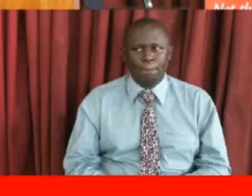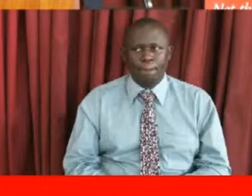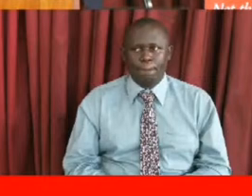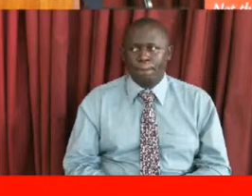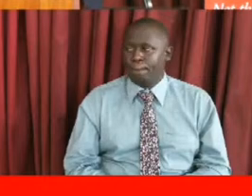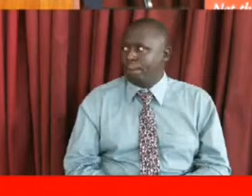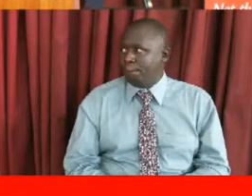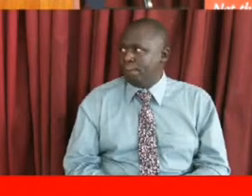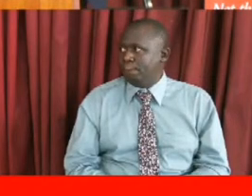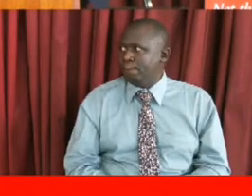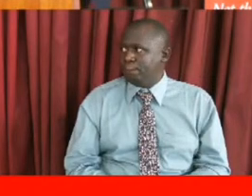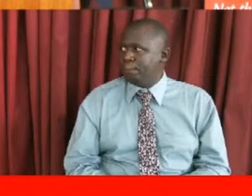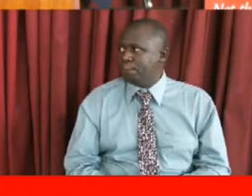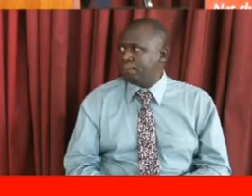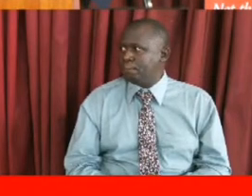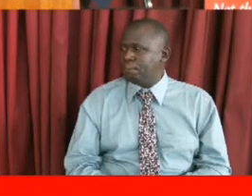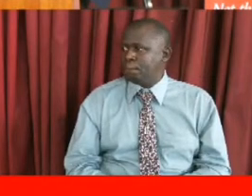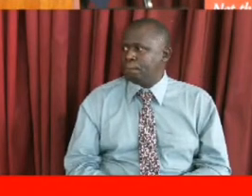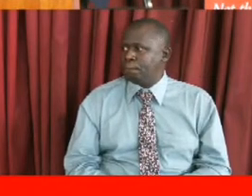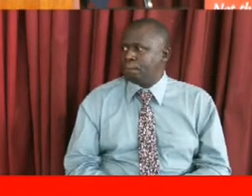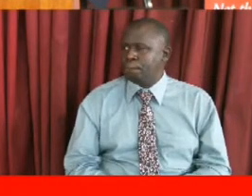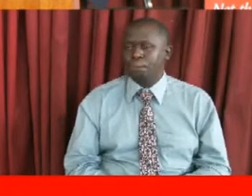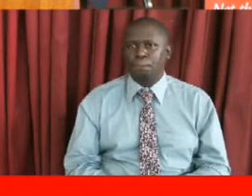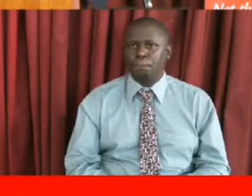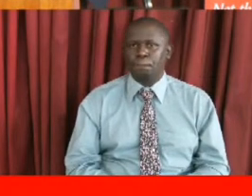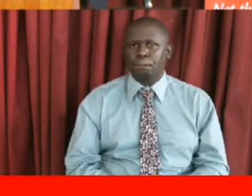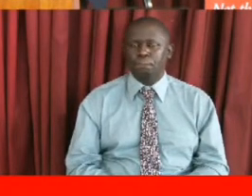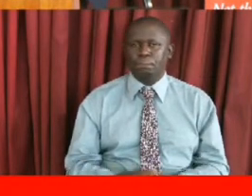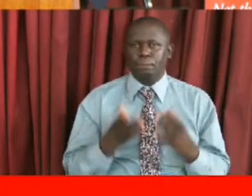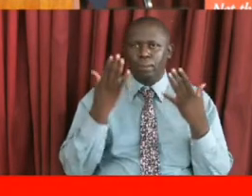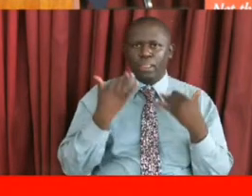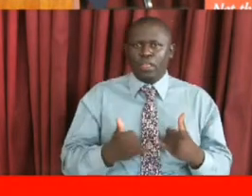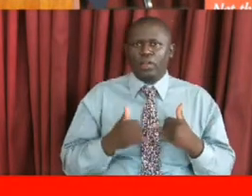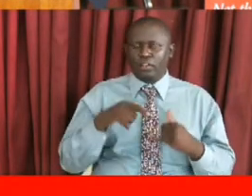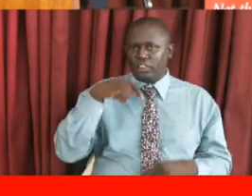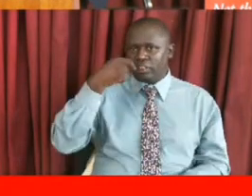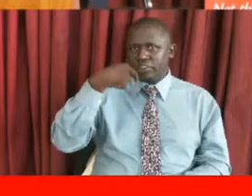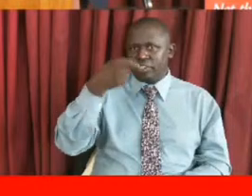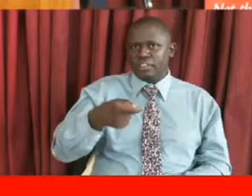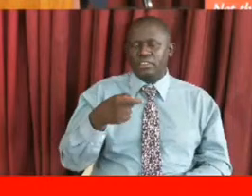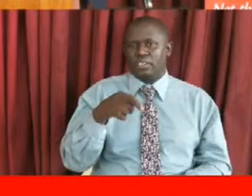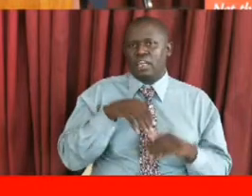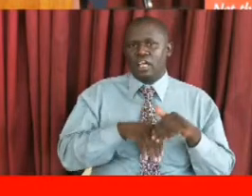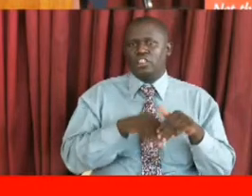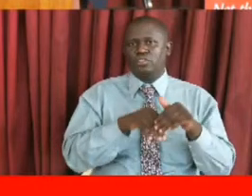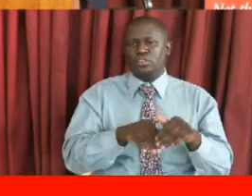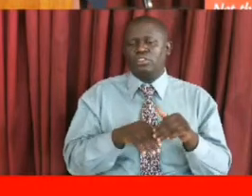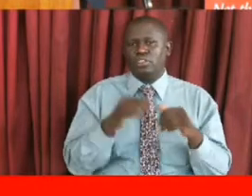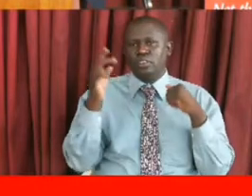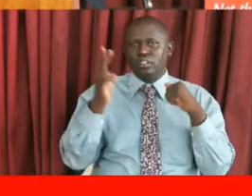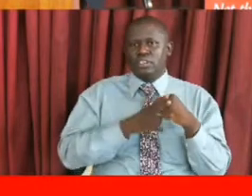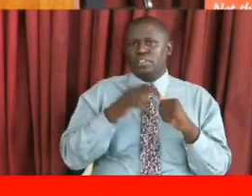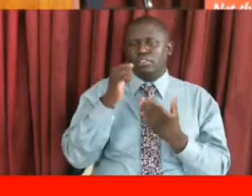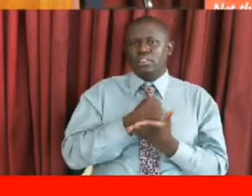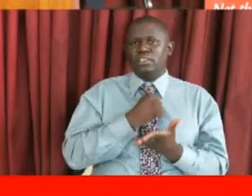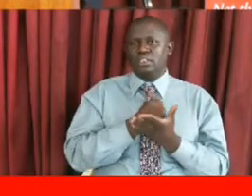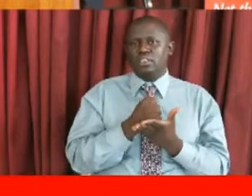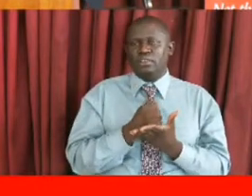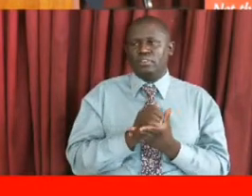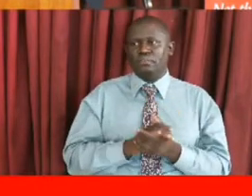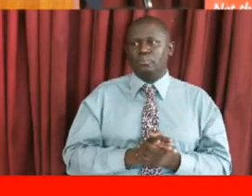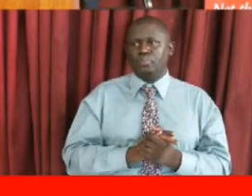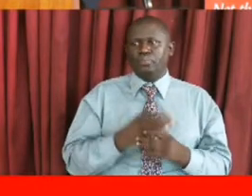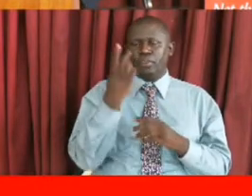it amen he says as follows in this seventh seal